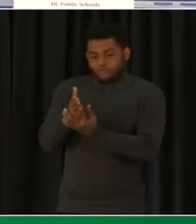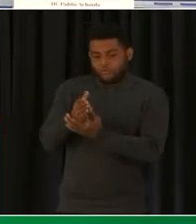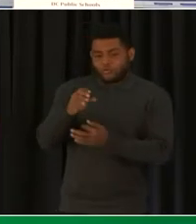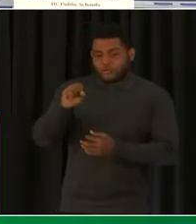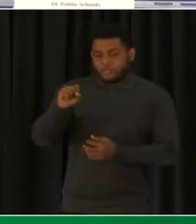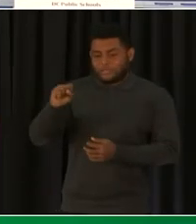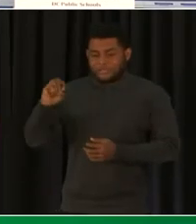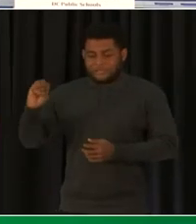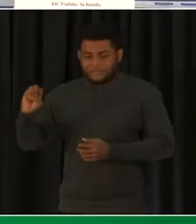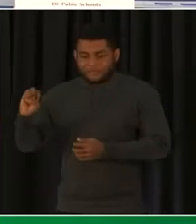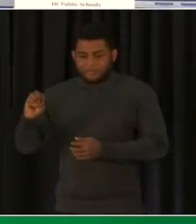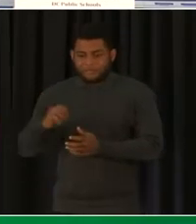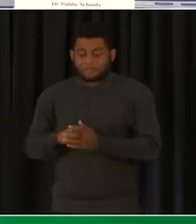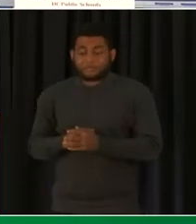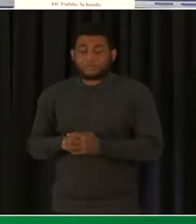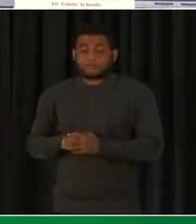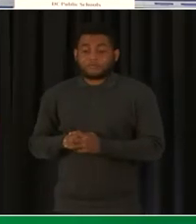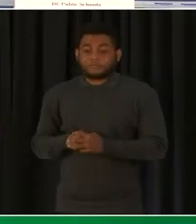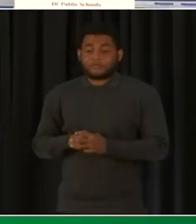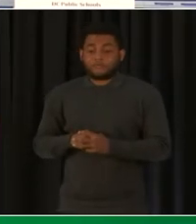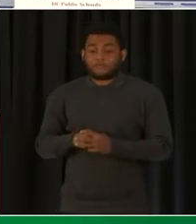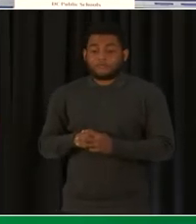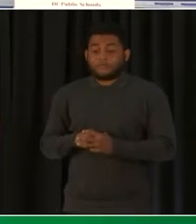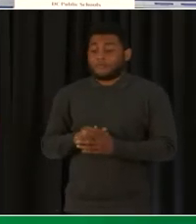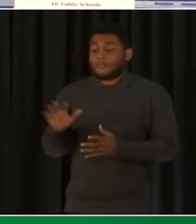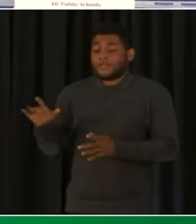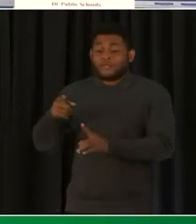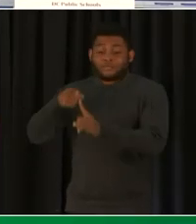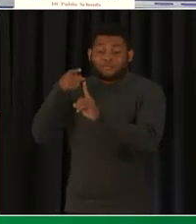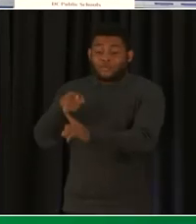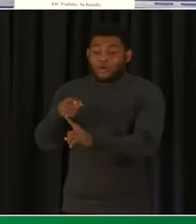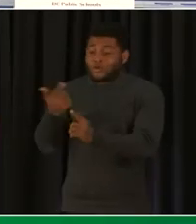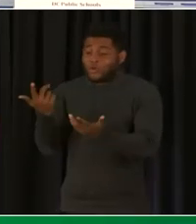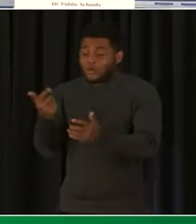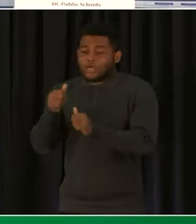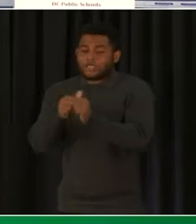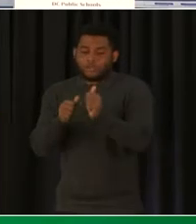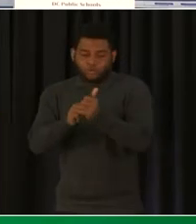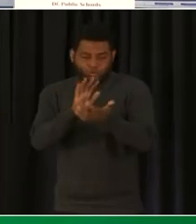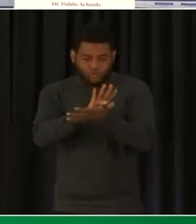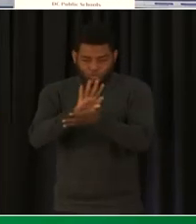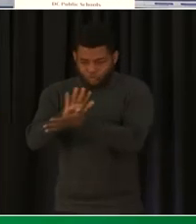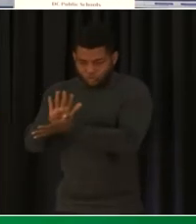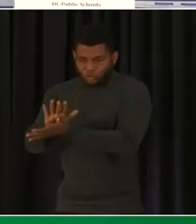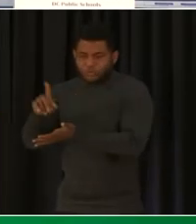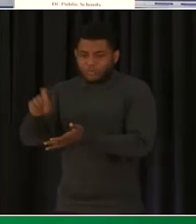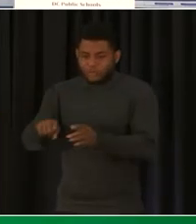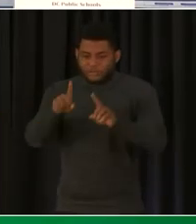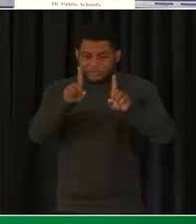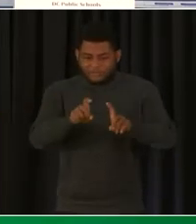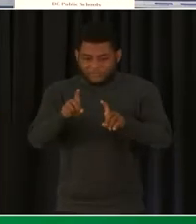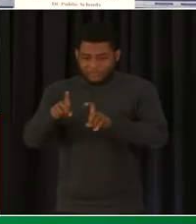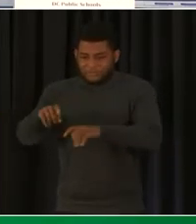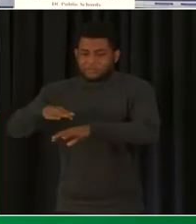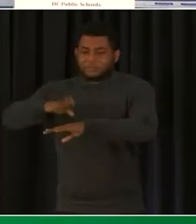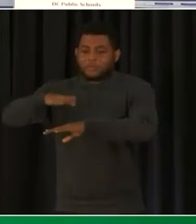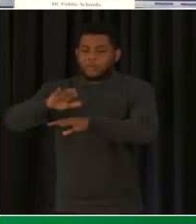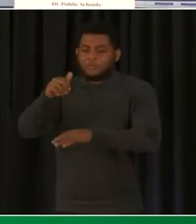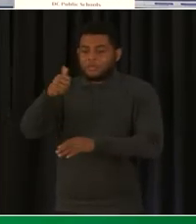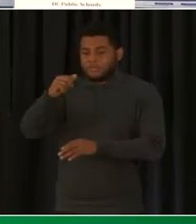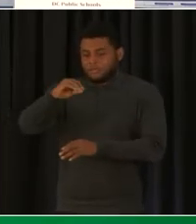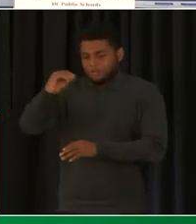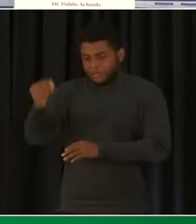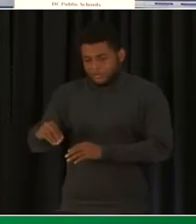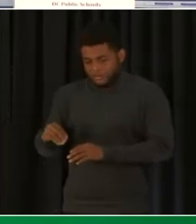team's leadership. The goal that we have for each of our schools is to test at a minimum of 10% of